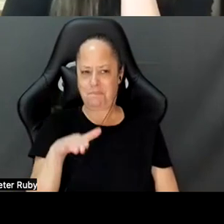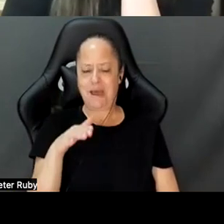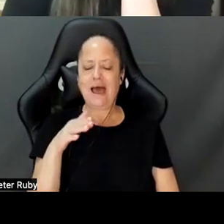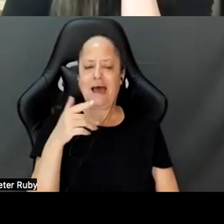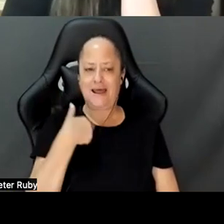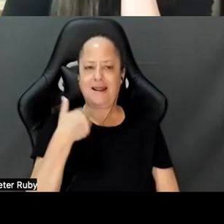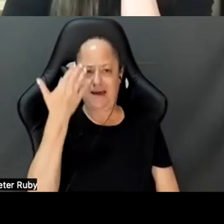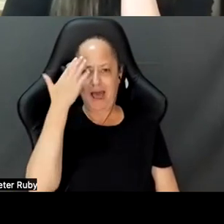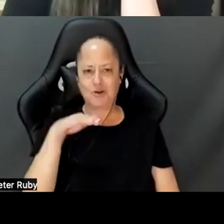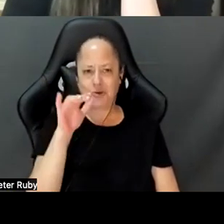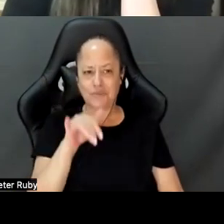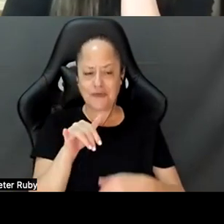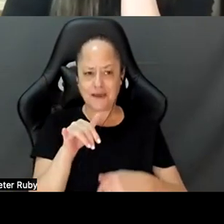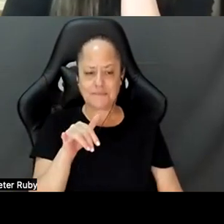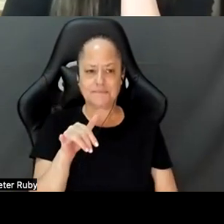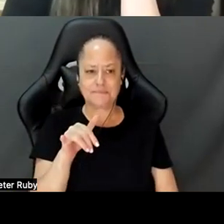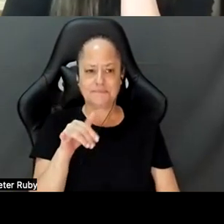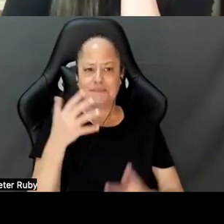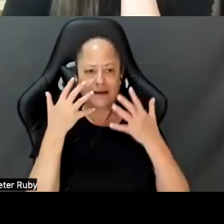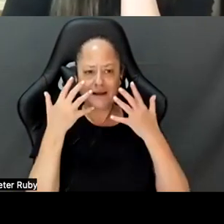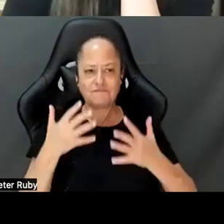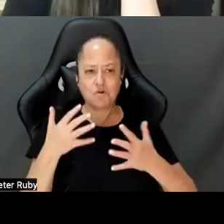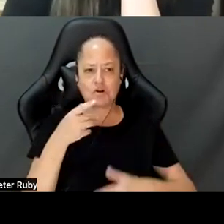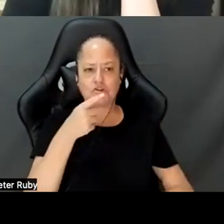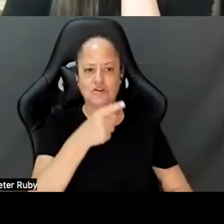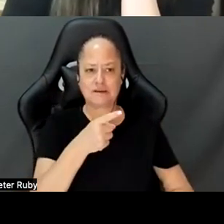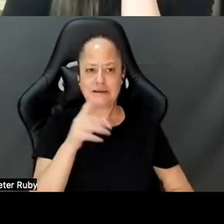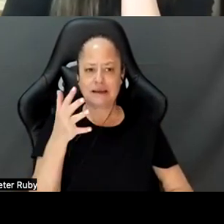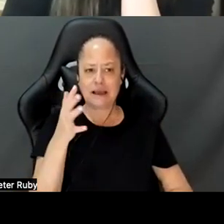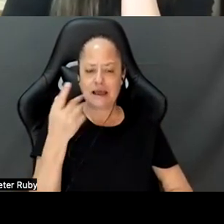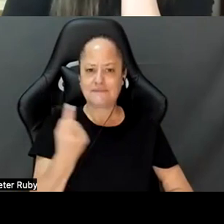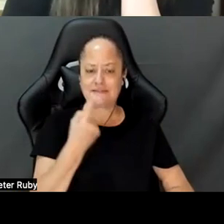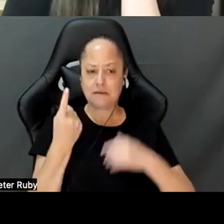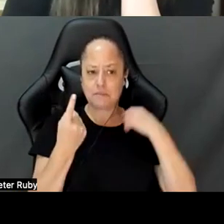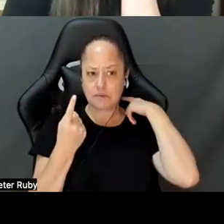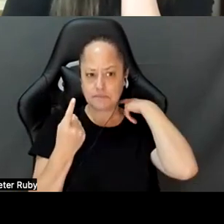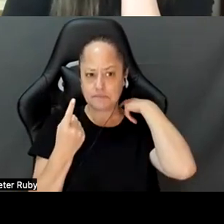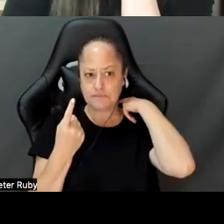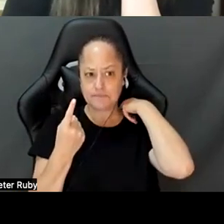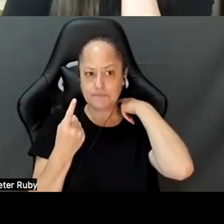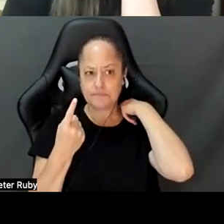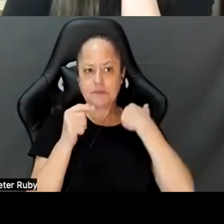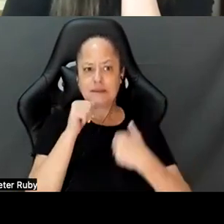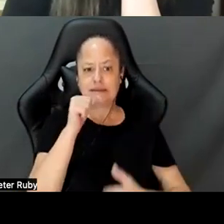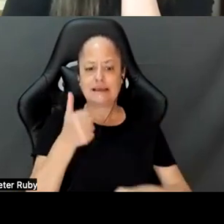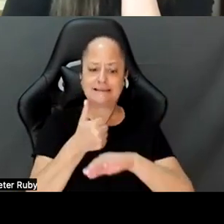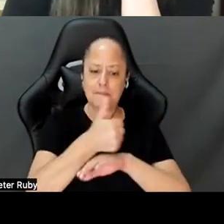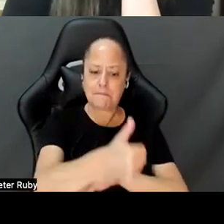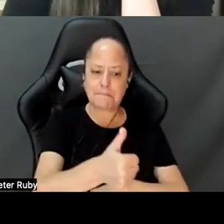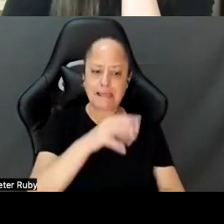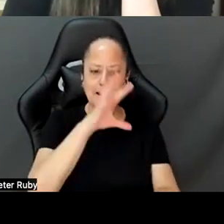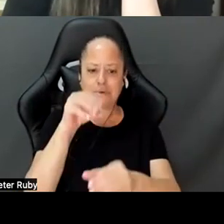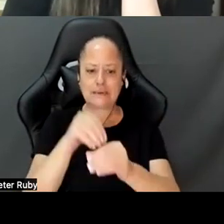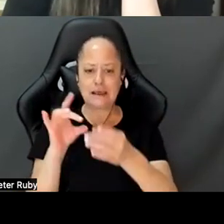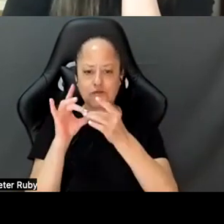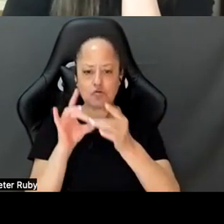know that, but unfortunately, he also kind of is someone who's like, he doesn't really blame me for getting into the